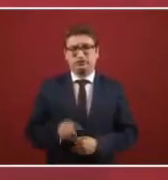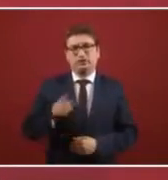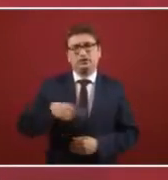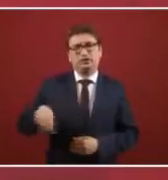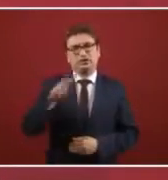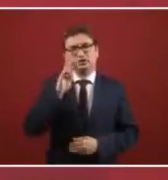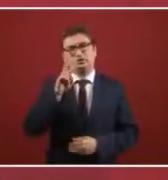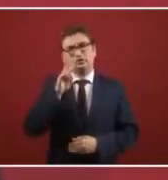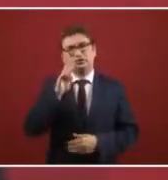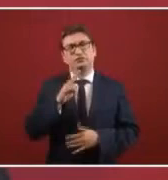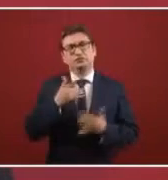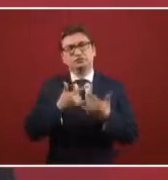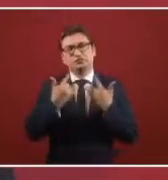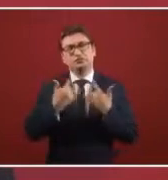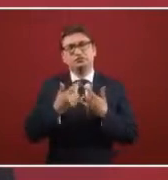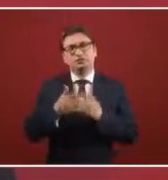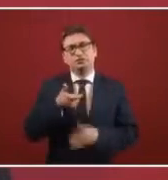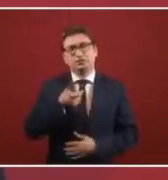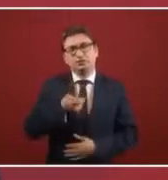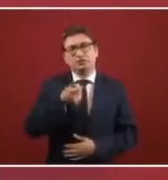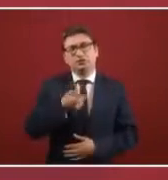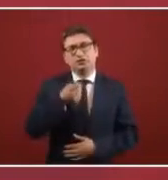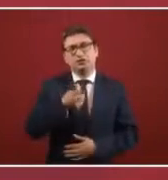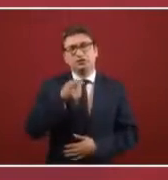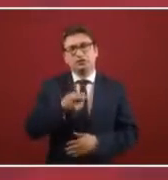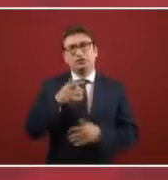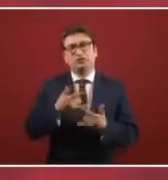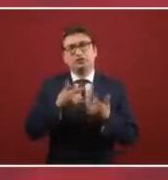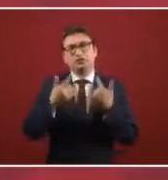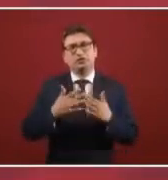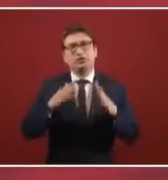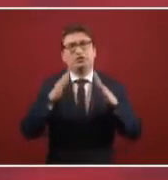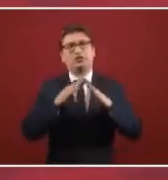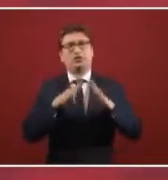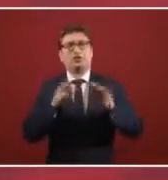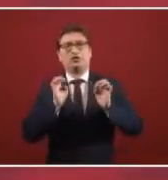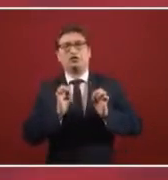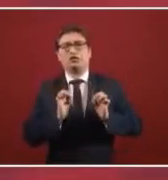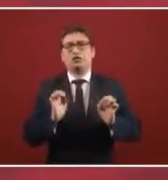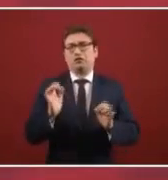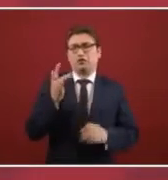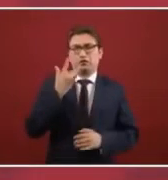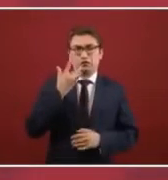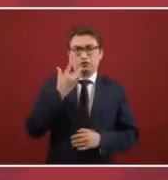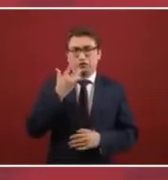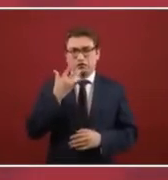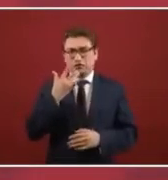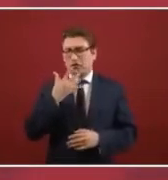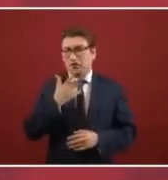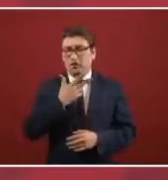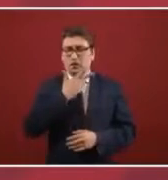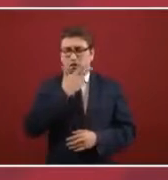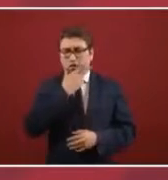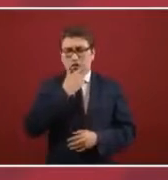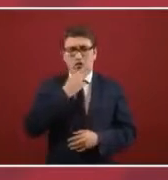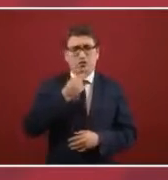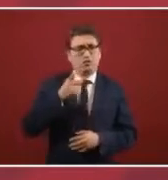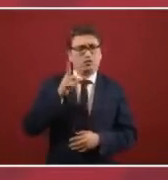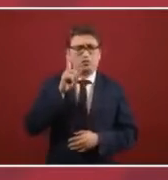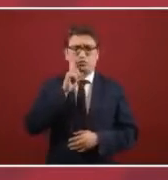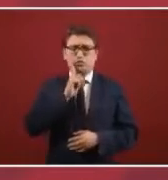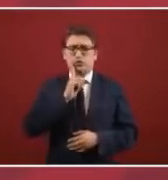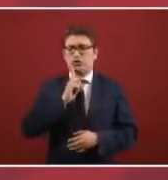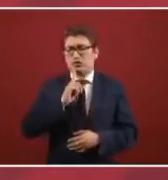escenas de not to keep passing those scenes of homes, residences, hombres, men, mujeres